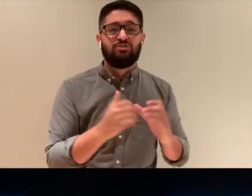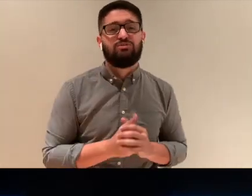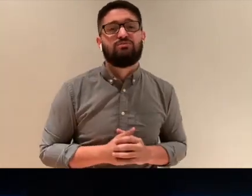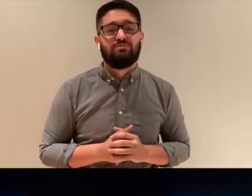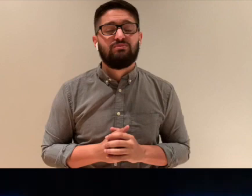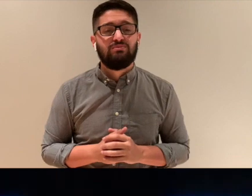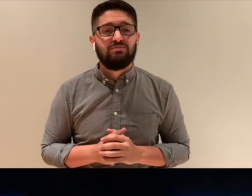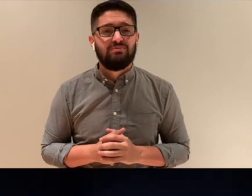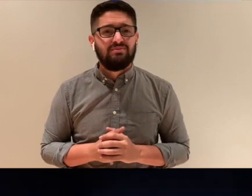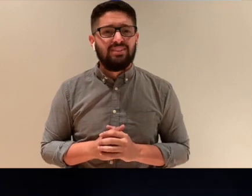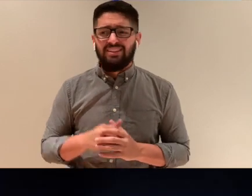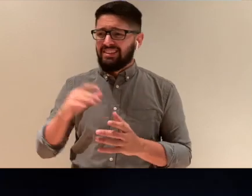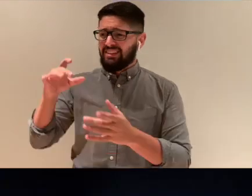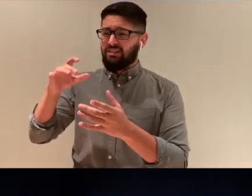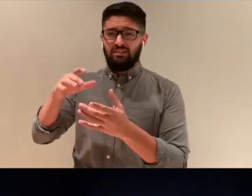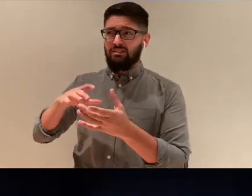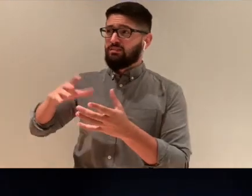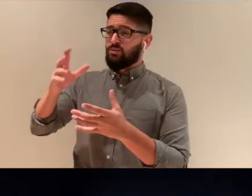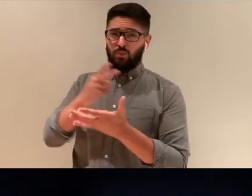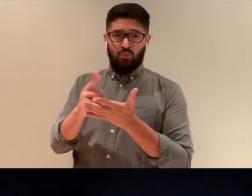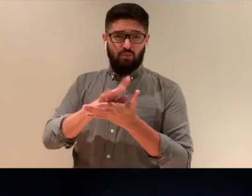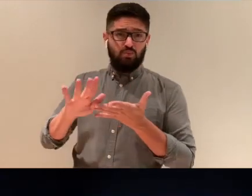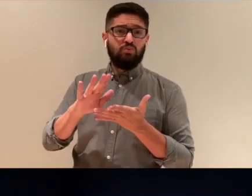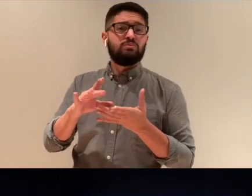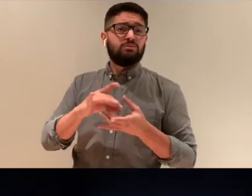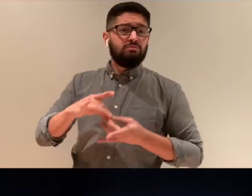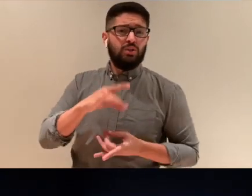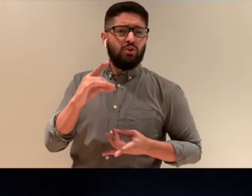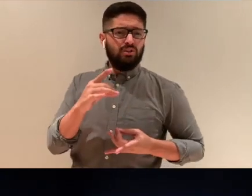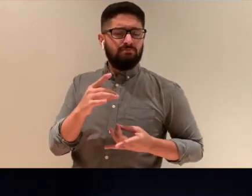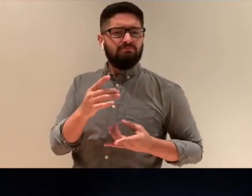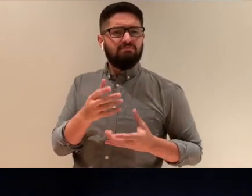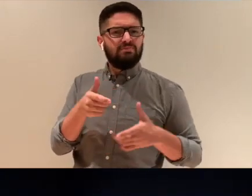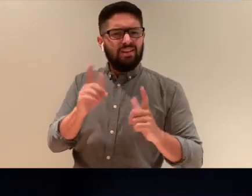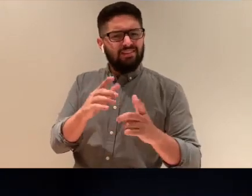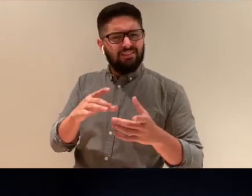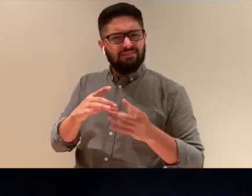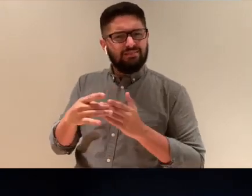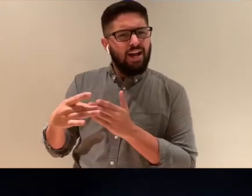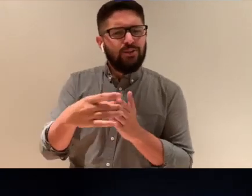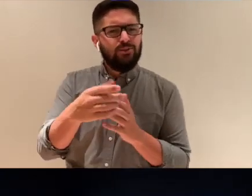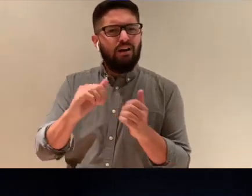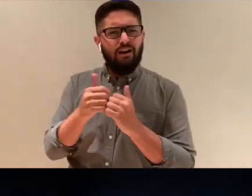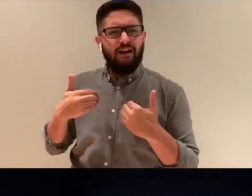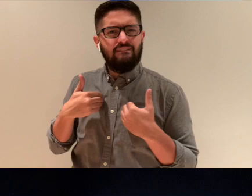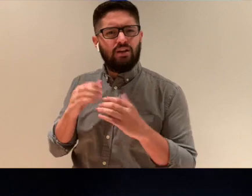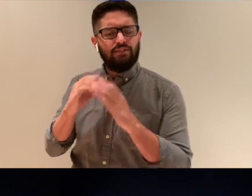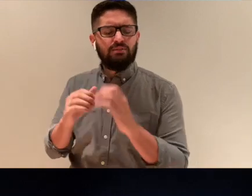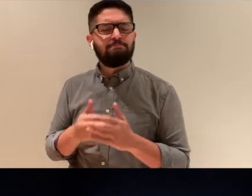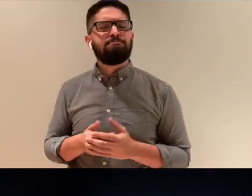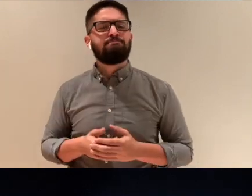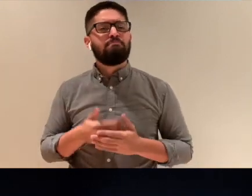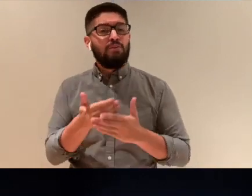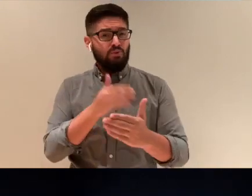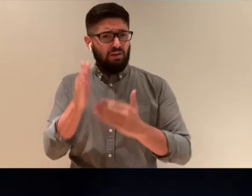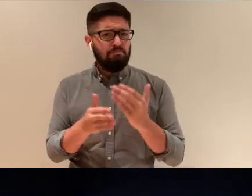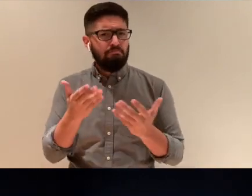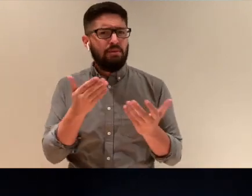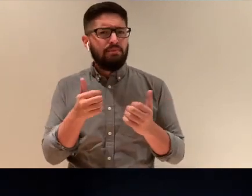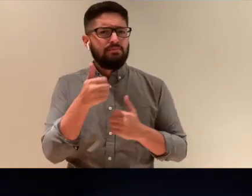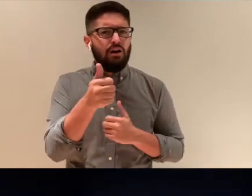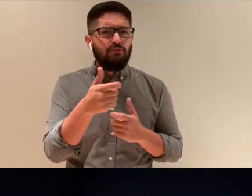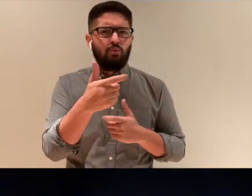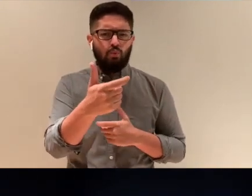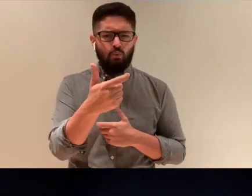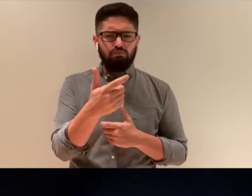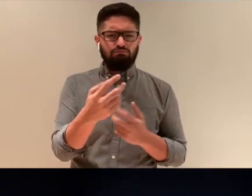single conversation. Let the Spirit guide you on how to have those conversations. Now, before I end, you know, you